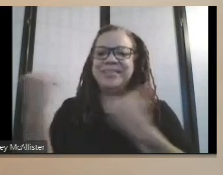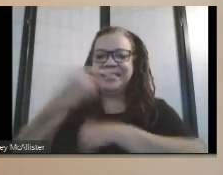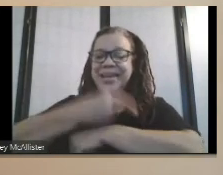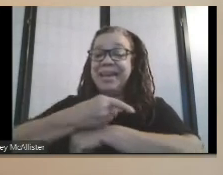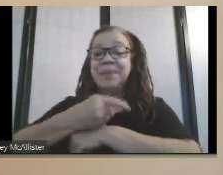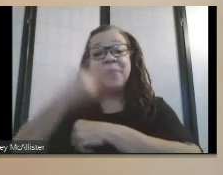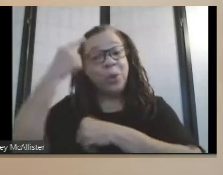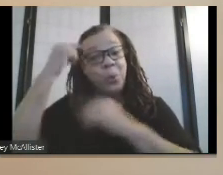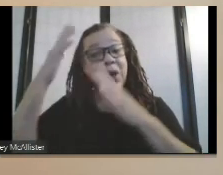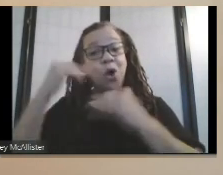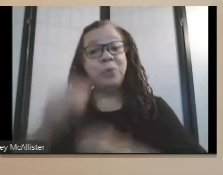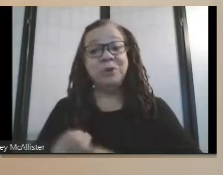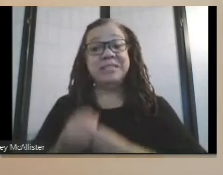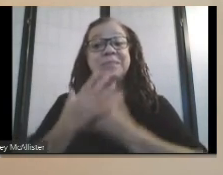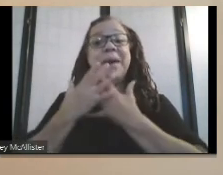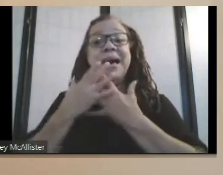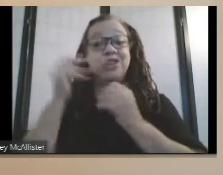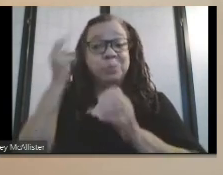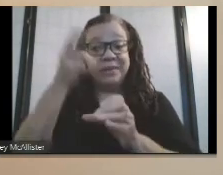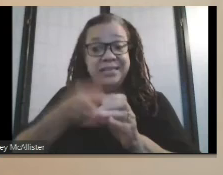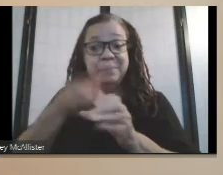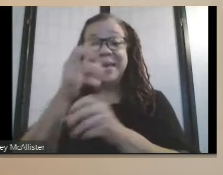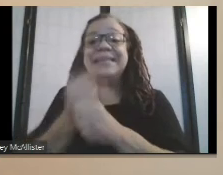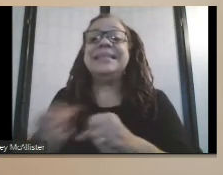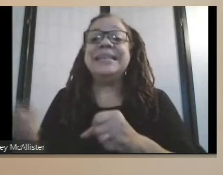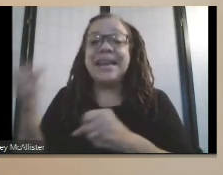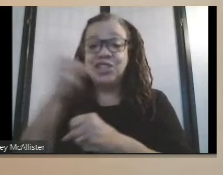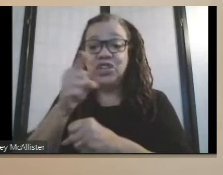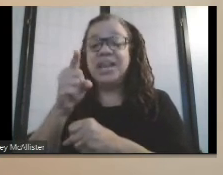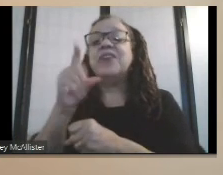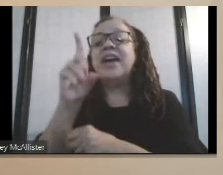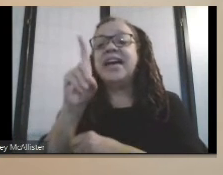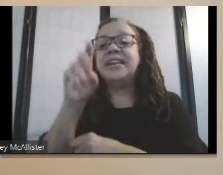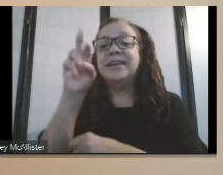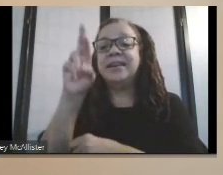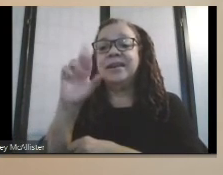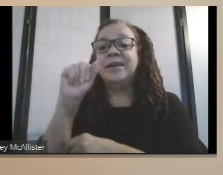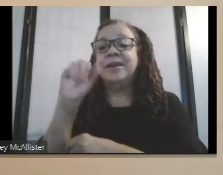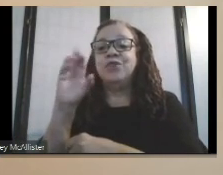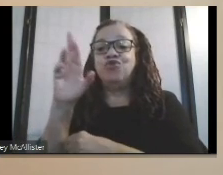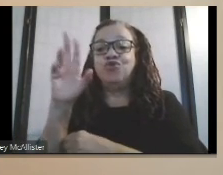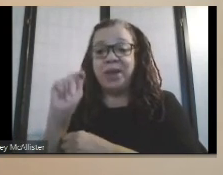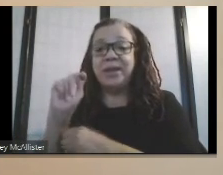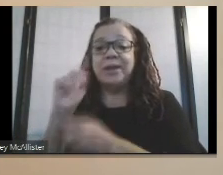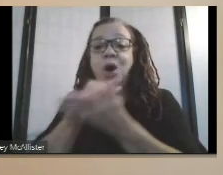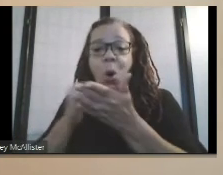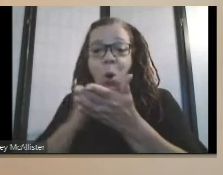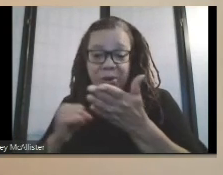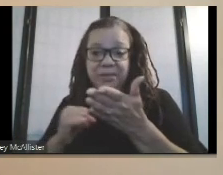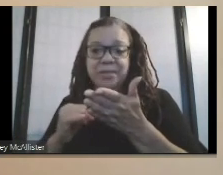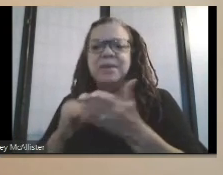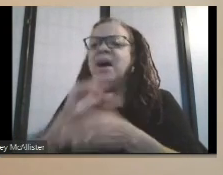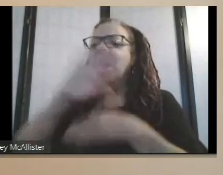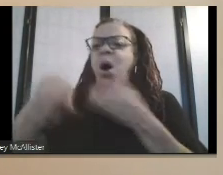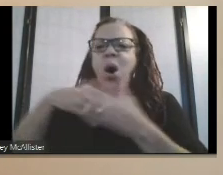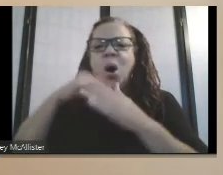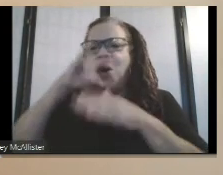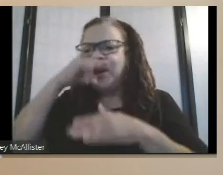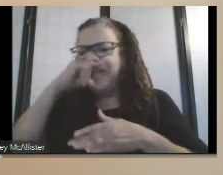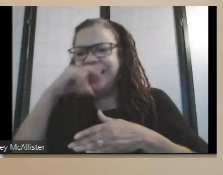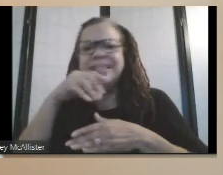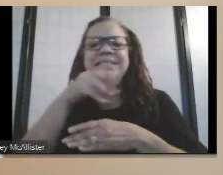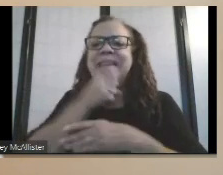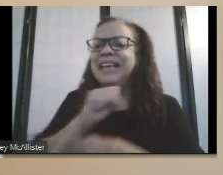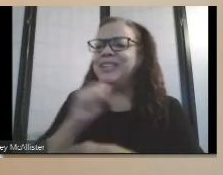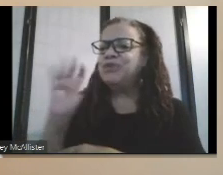We hope that you've been inspired to participate in next year's Dracut Arts Children's Competition. The competition is open to all children ages